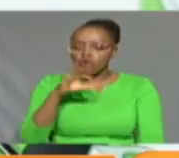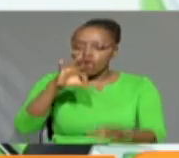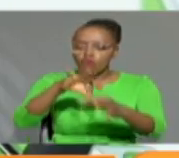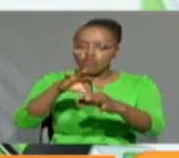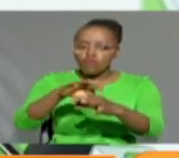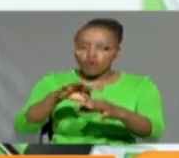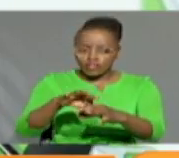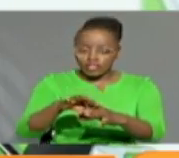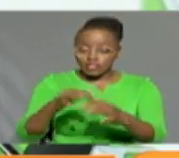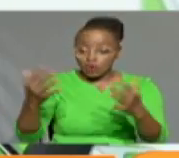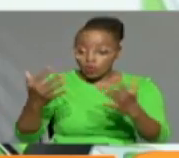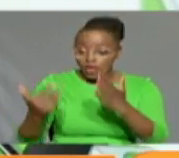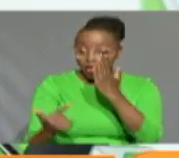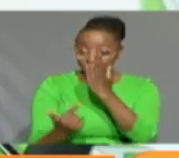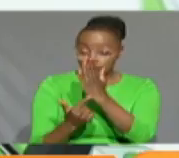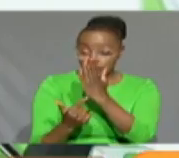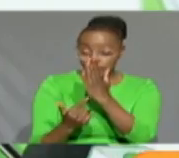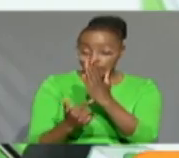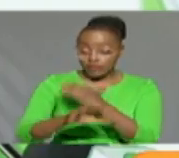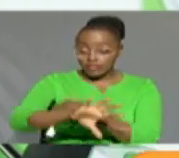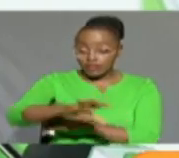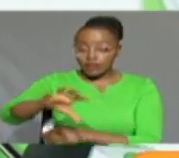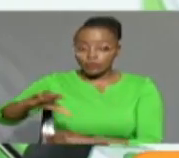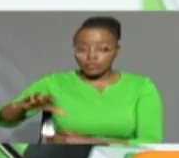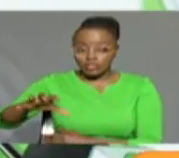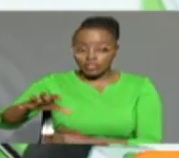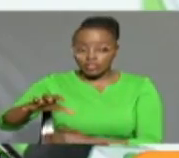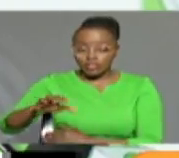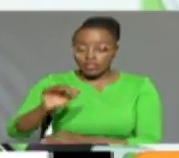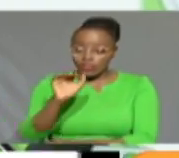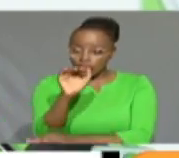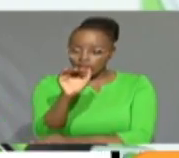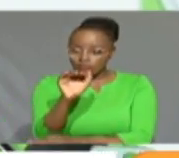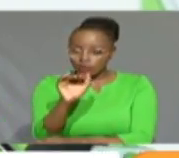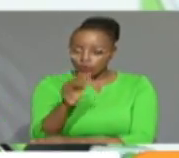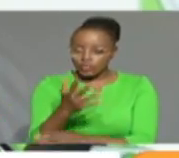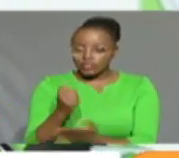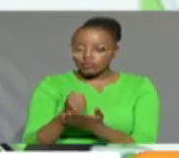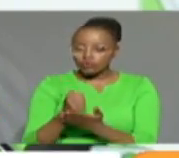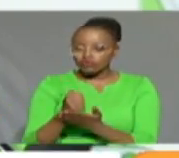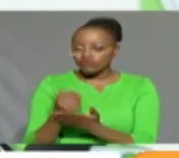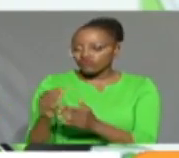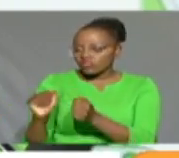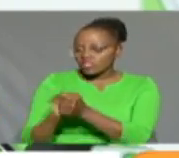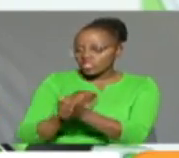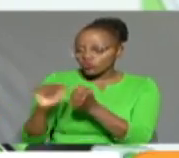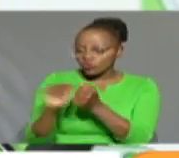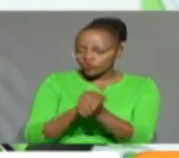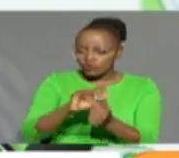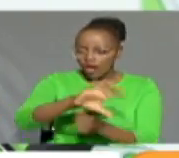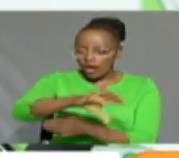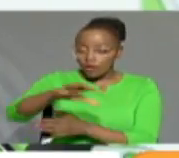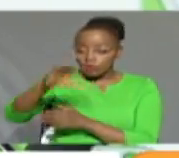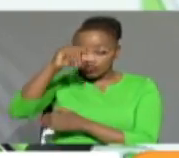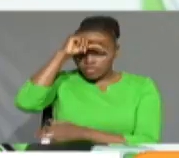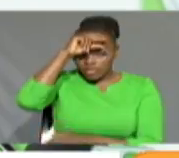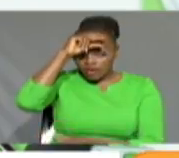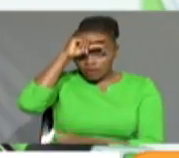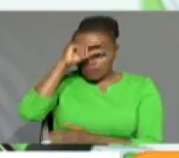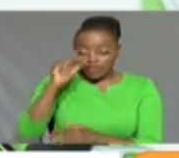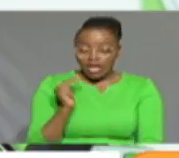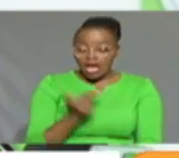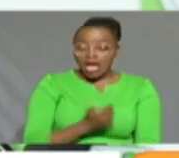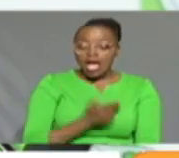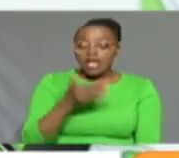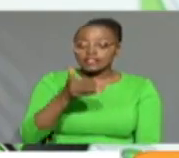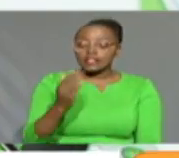in Taita Taveta County with a request to suspend their county government. We are